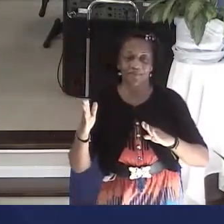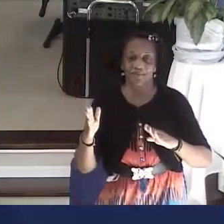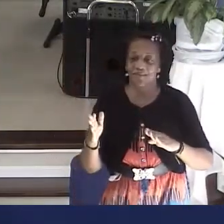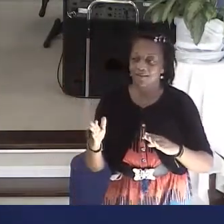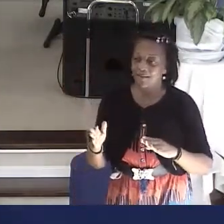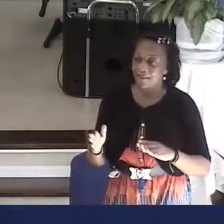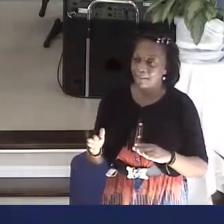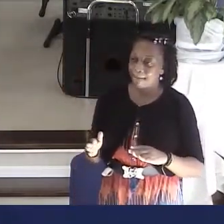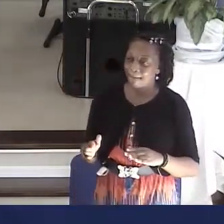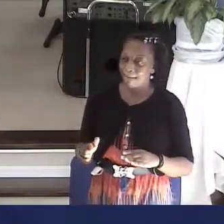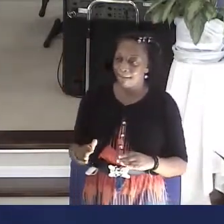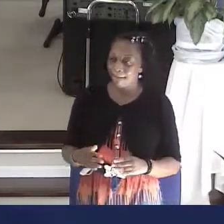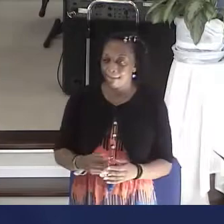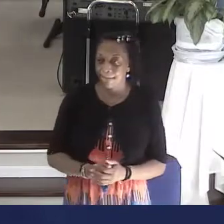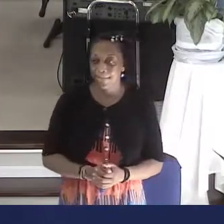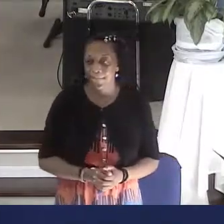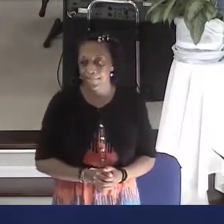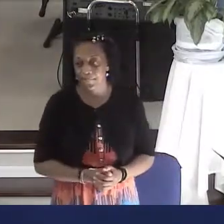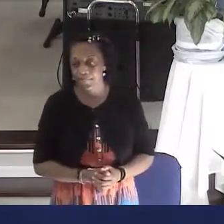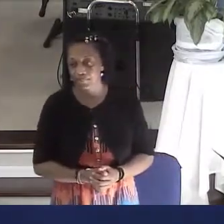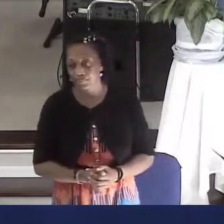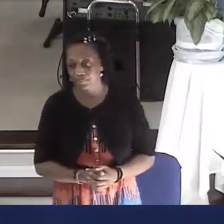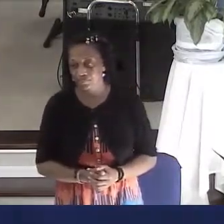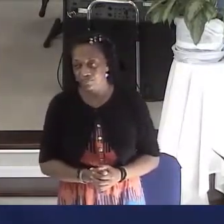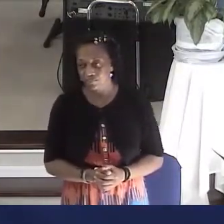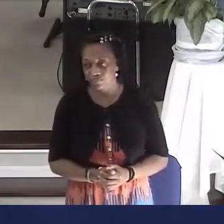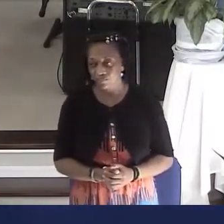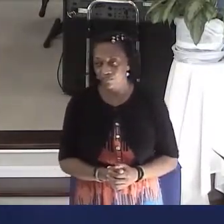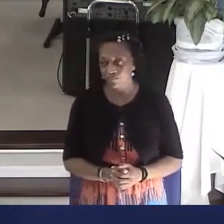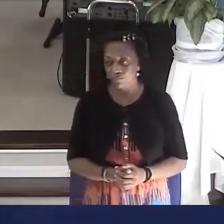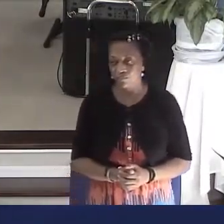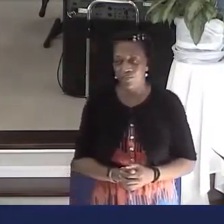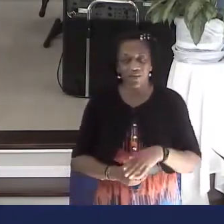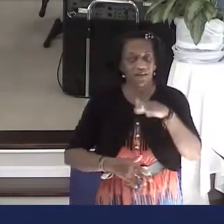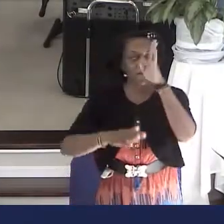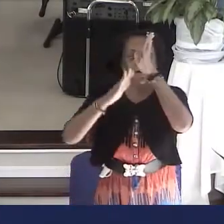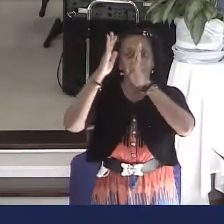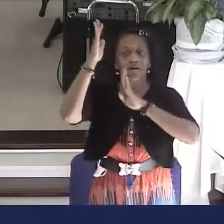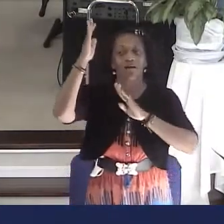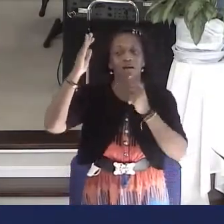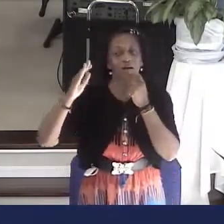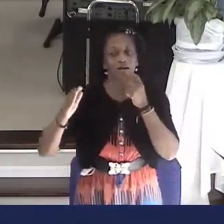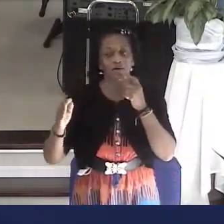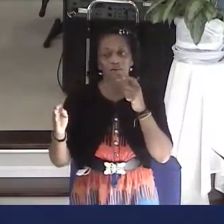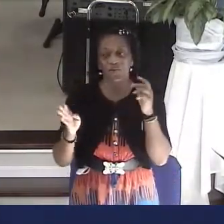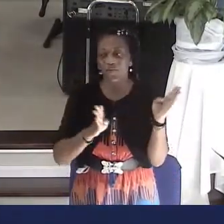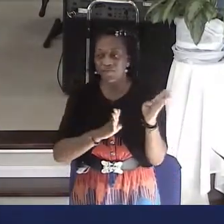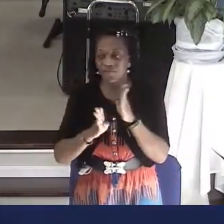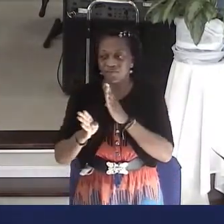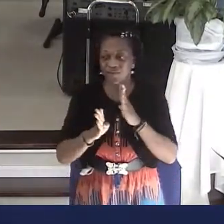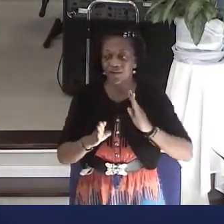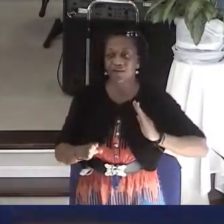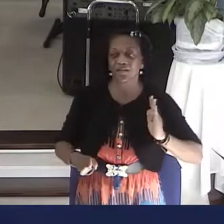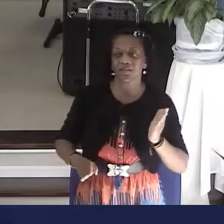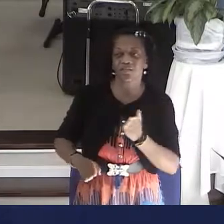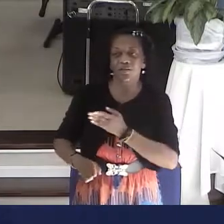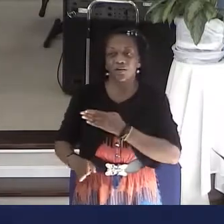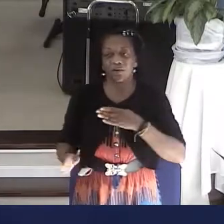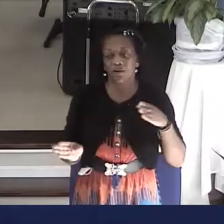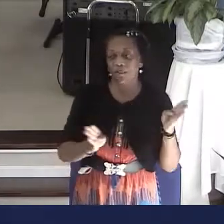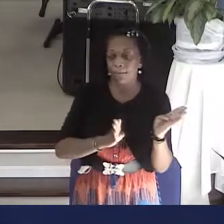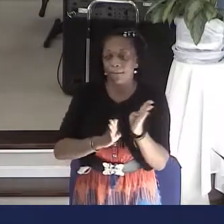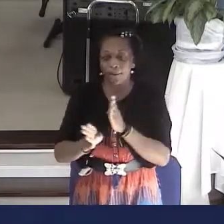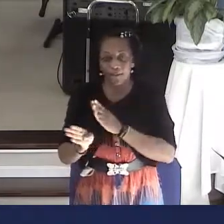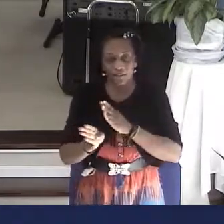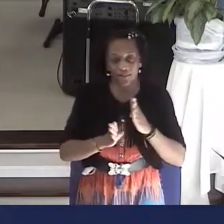They say eye for an eye leaves everybody blind. This is how we fight our battles. We give it all to him. Our God is